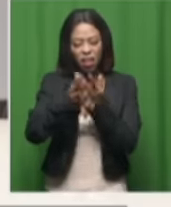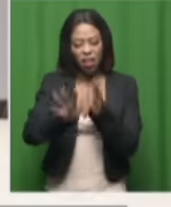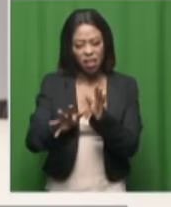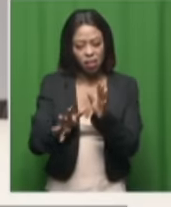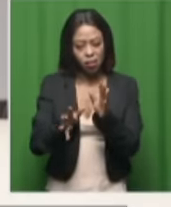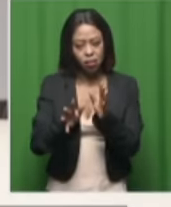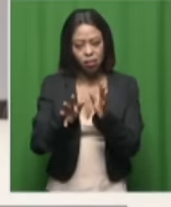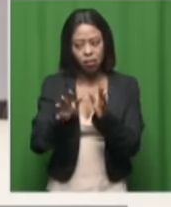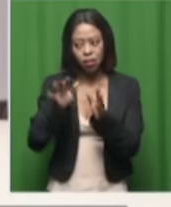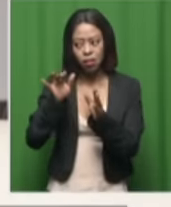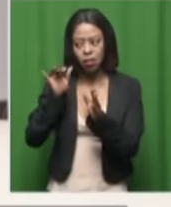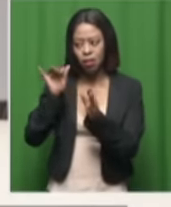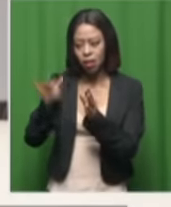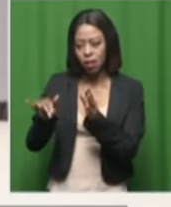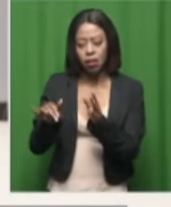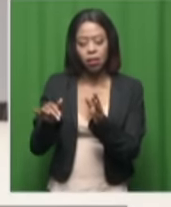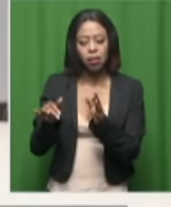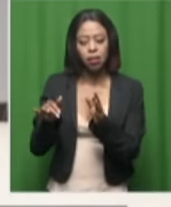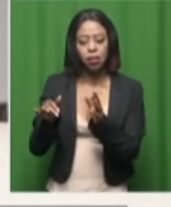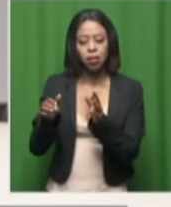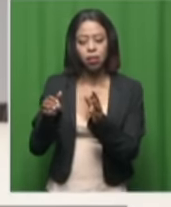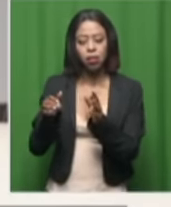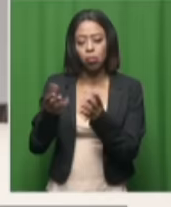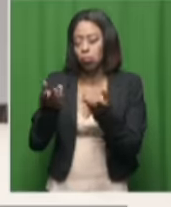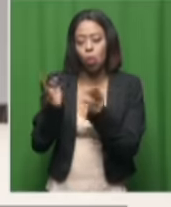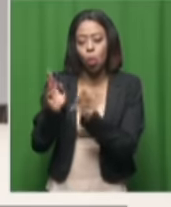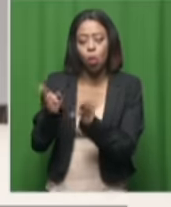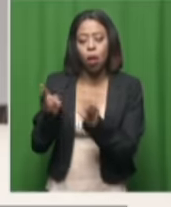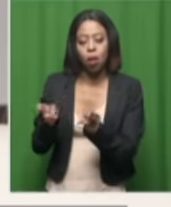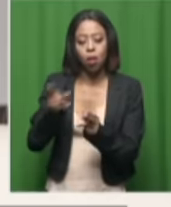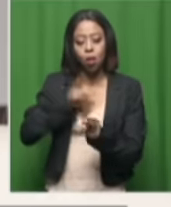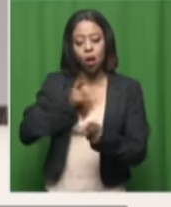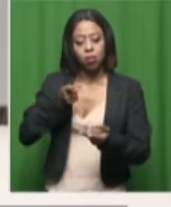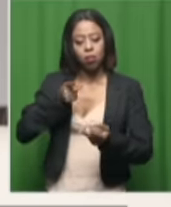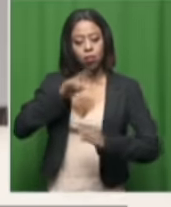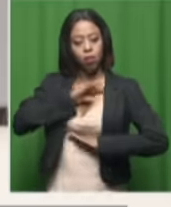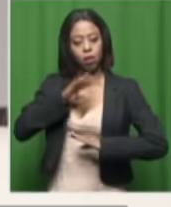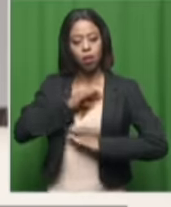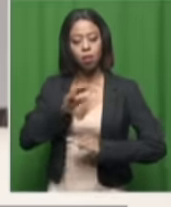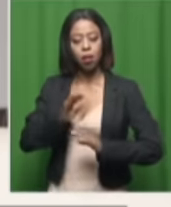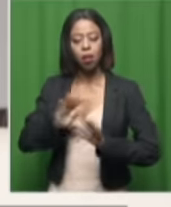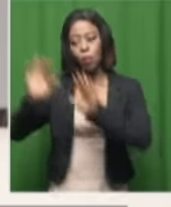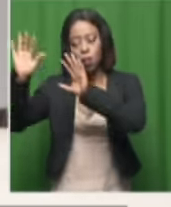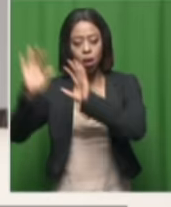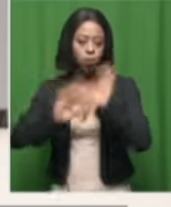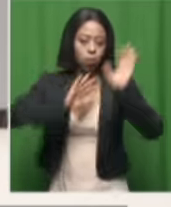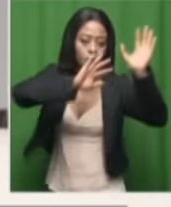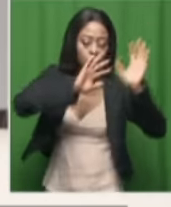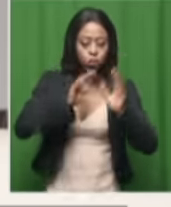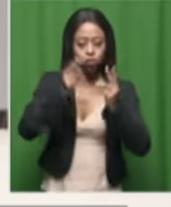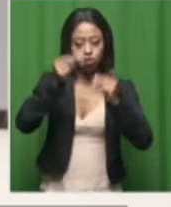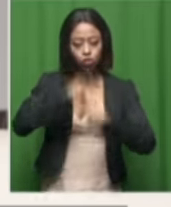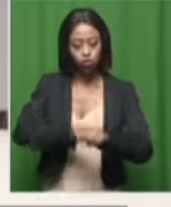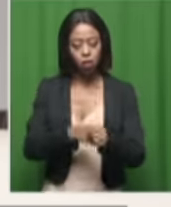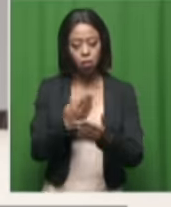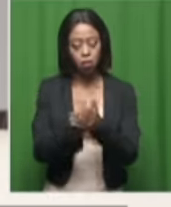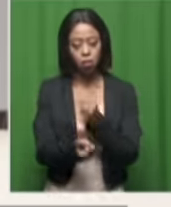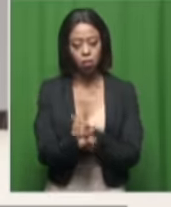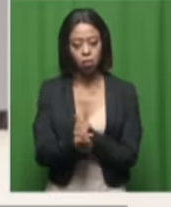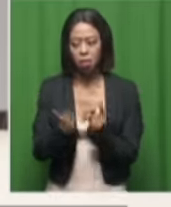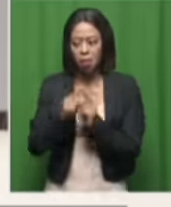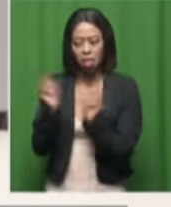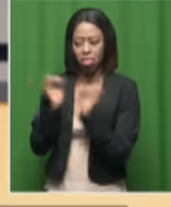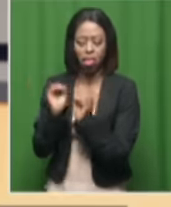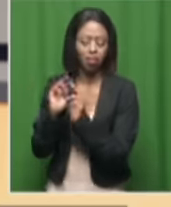a regular situation from the goalkeeper to take the ball two times. And yeah, that's all. Nothing really